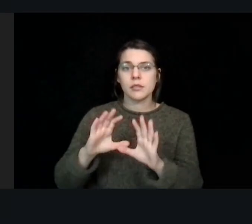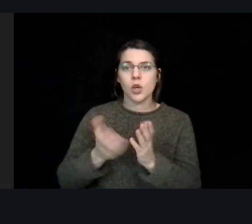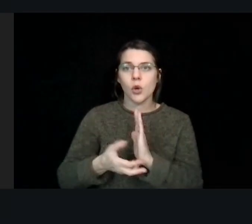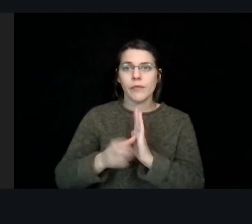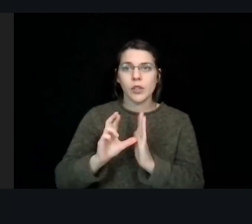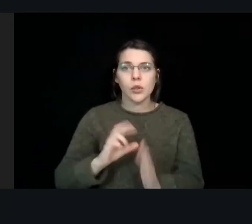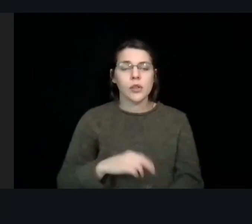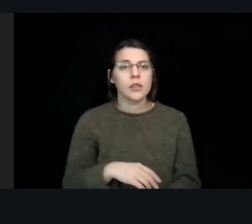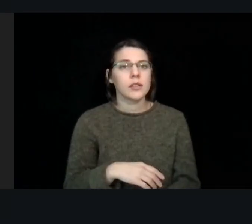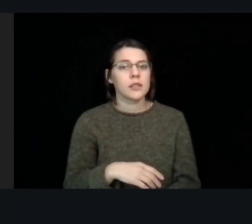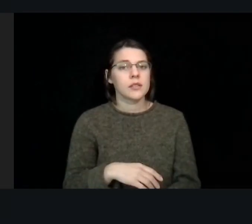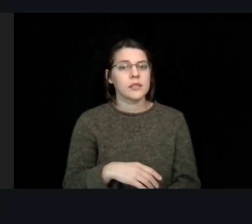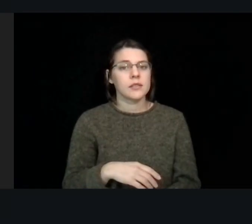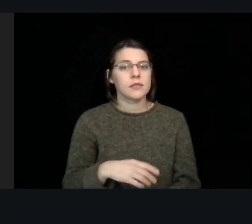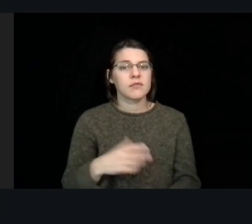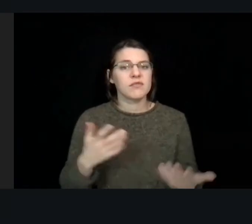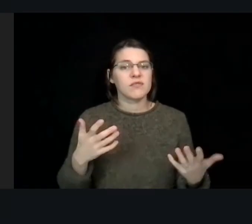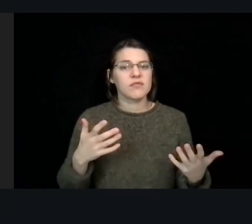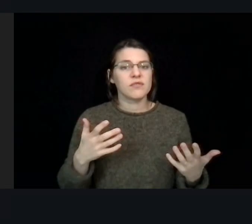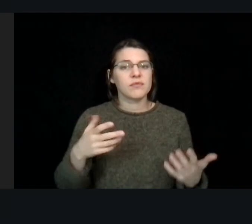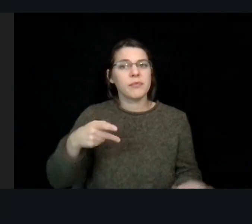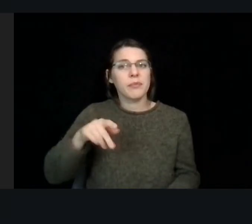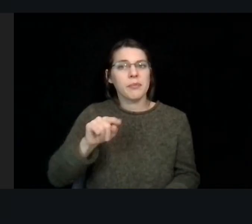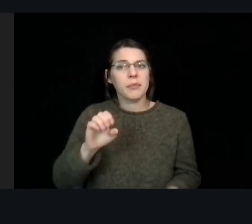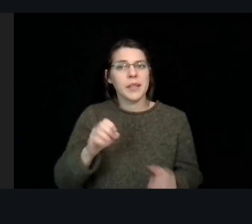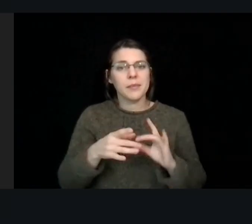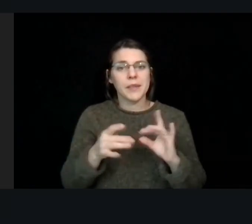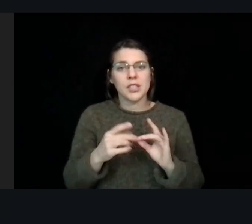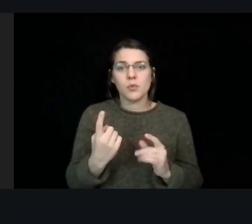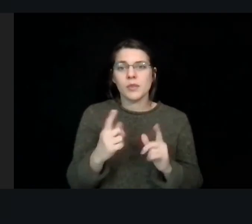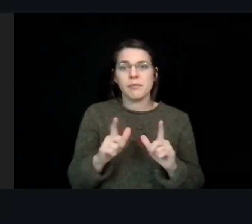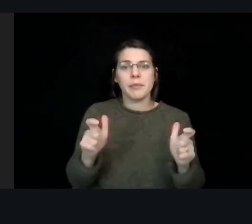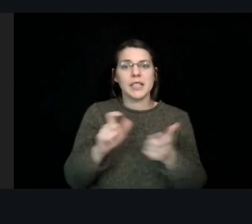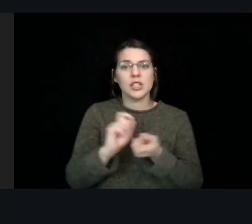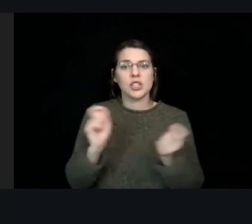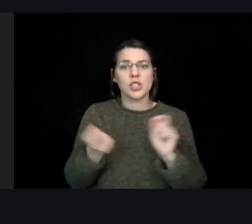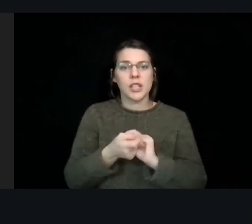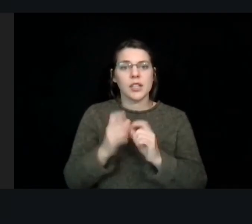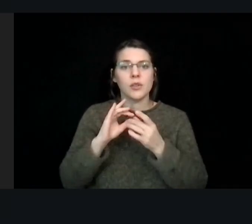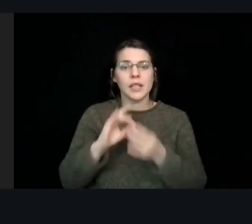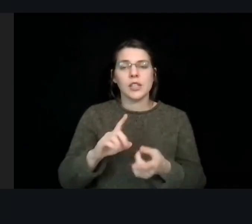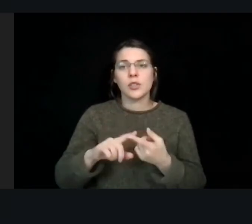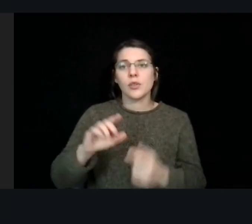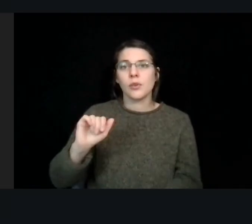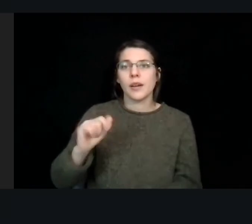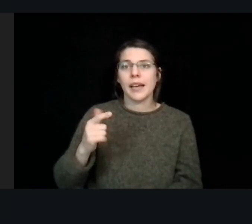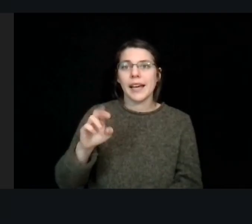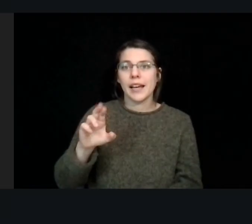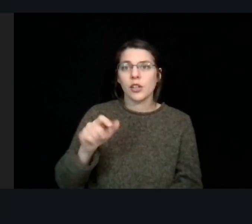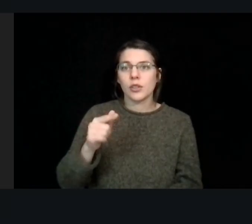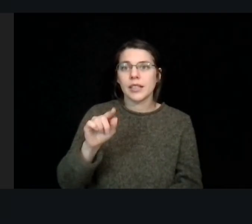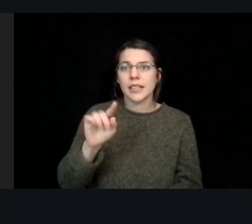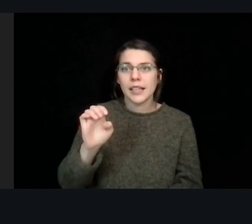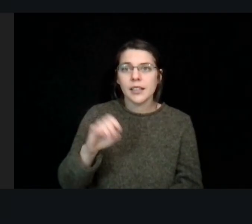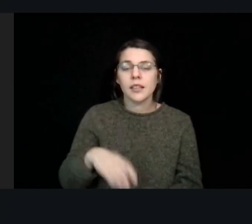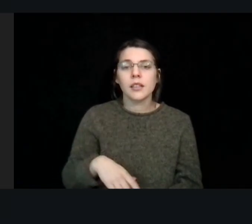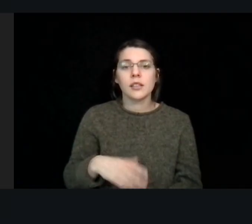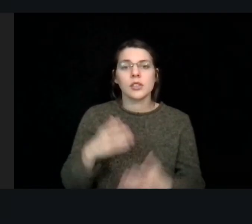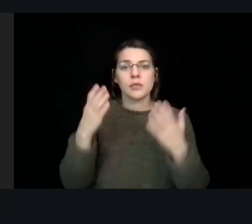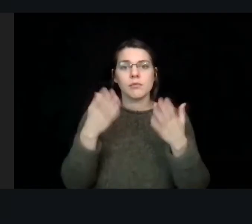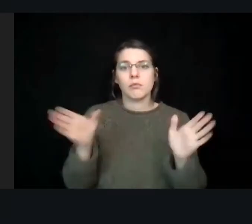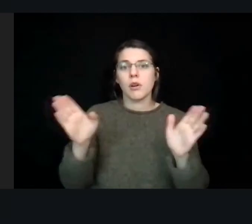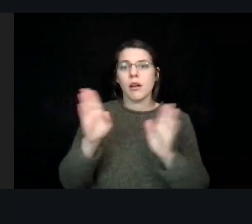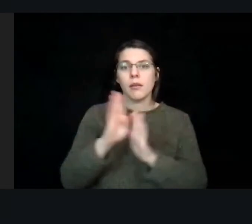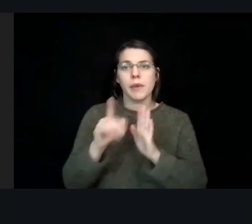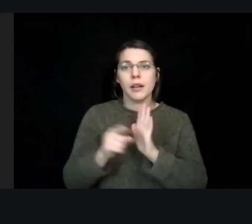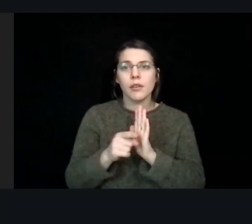big changes as it relates to overall and in the aggregate. I think broadly, just as background, as it says on the